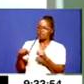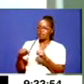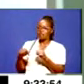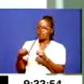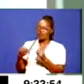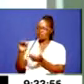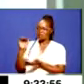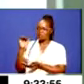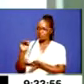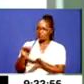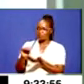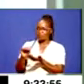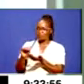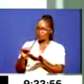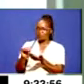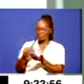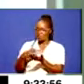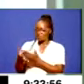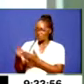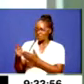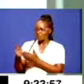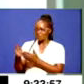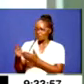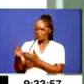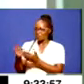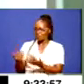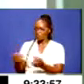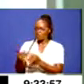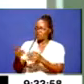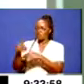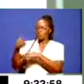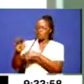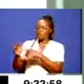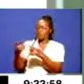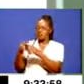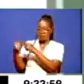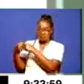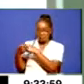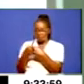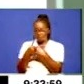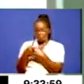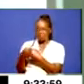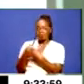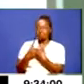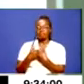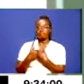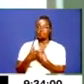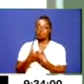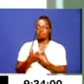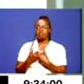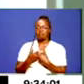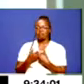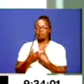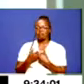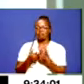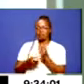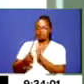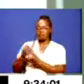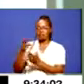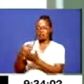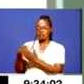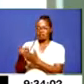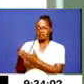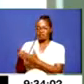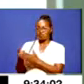reduce our cost of buying equipment from outside. But I know the challenges that we have is that it requires money,